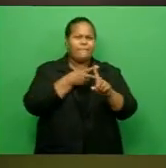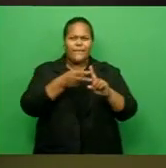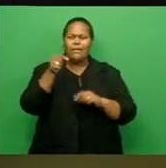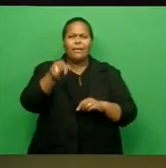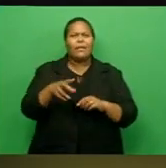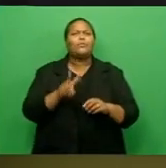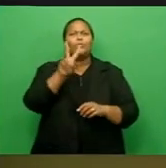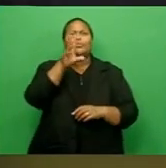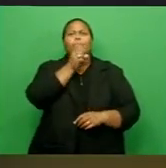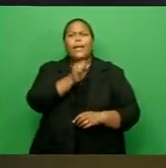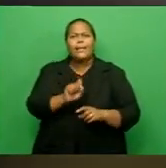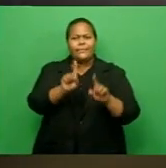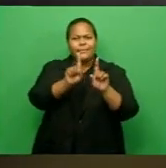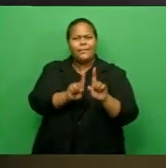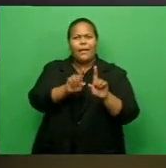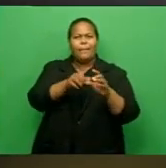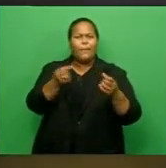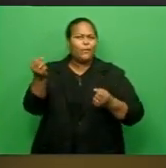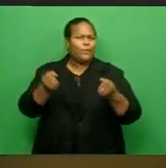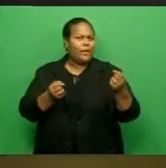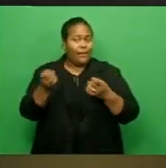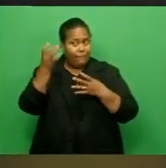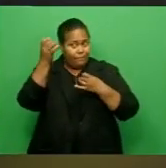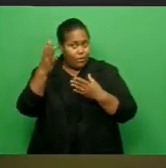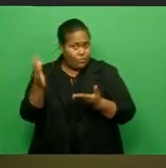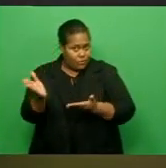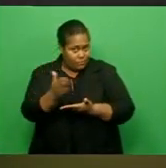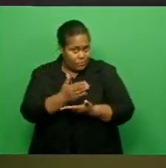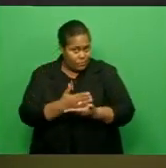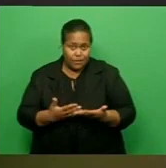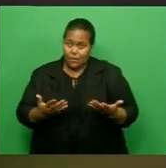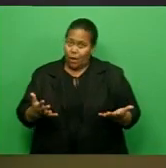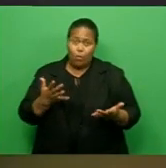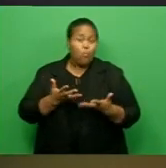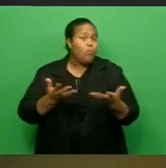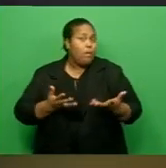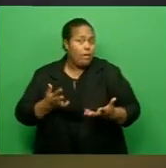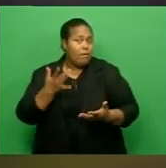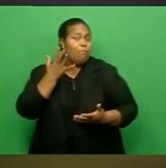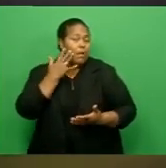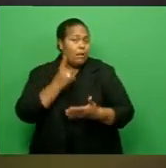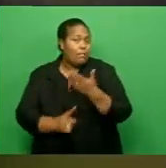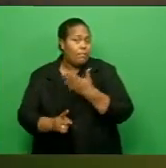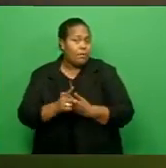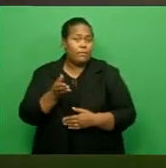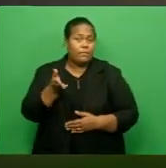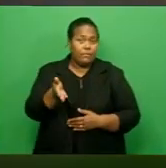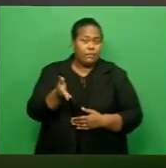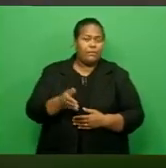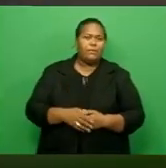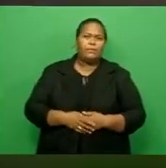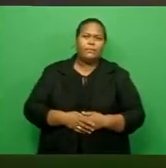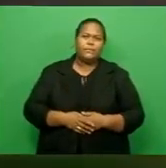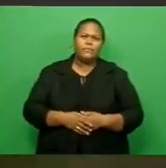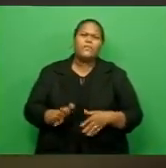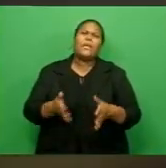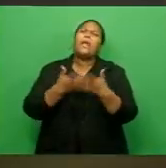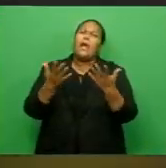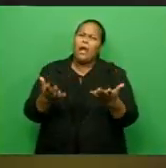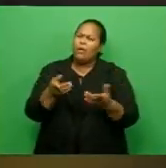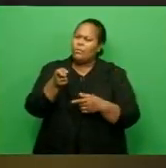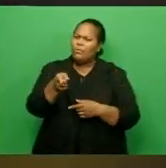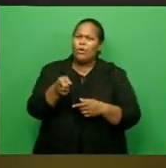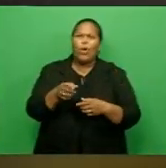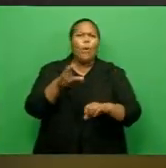spokesperson Ananai Soro says information is being gathered on where and when the incident took place and the circumstances surrounding claims